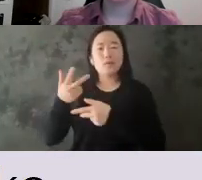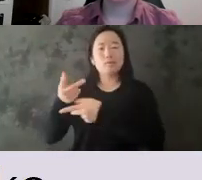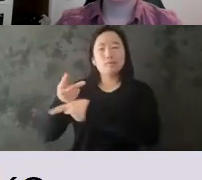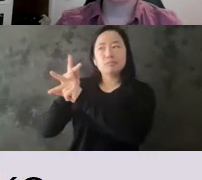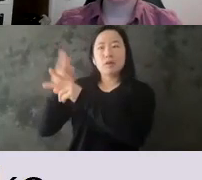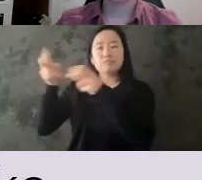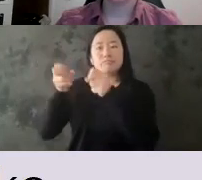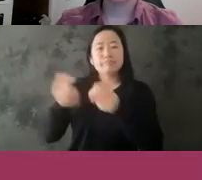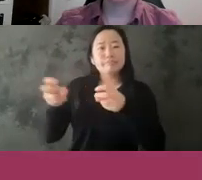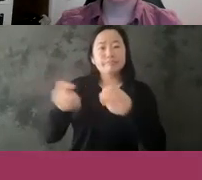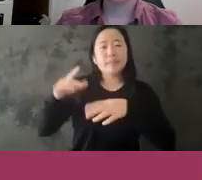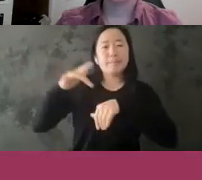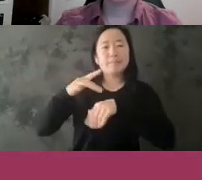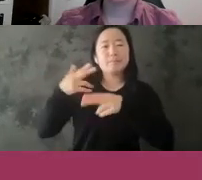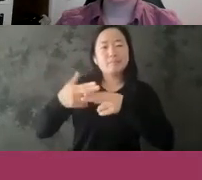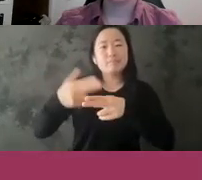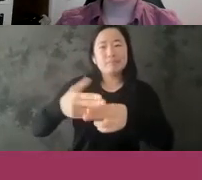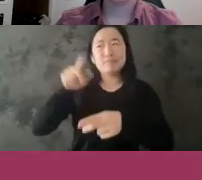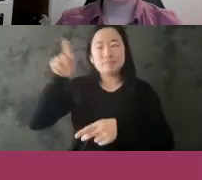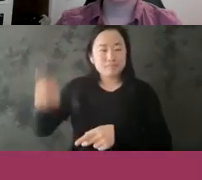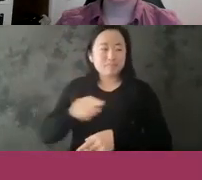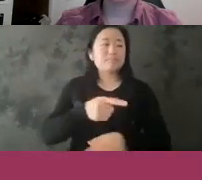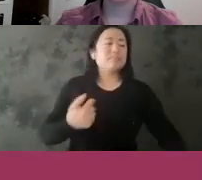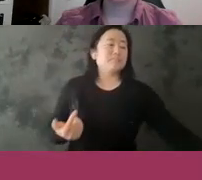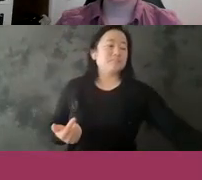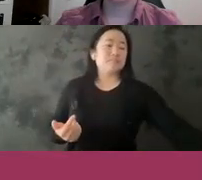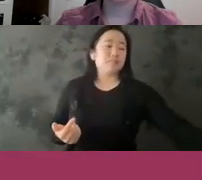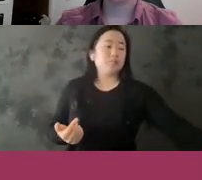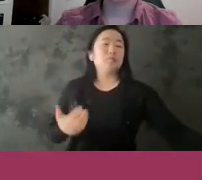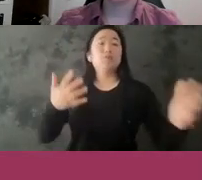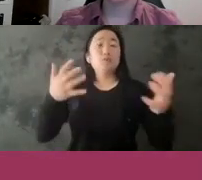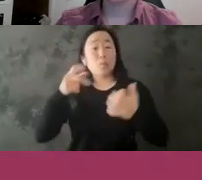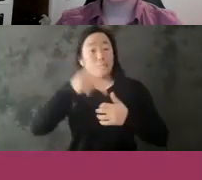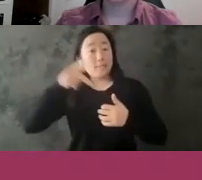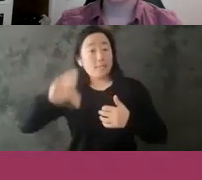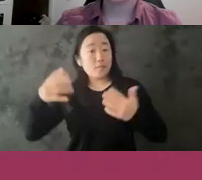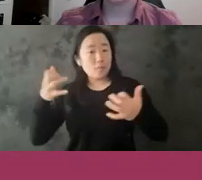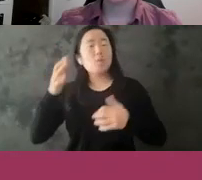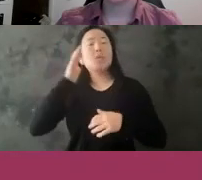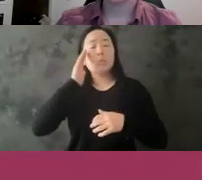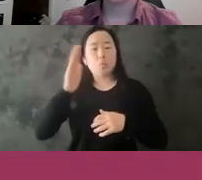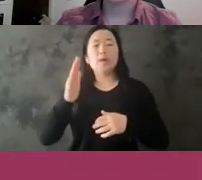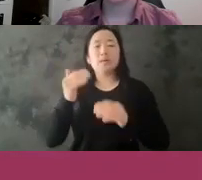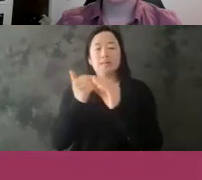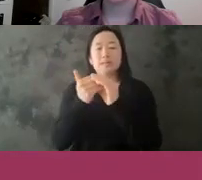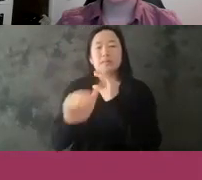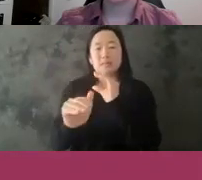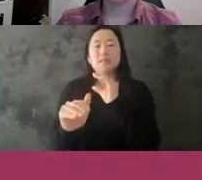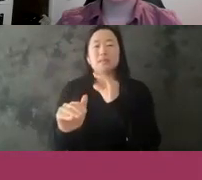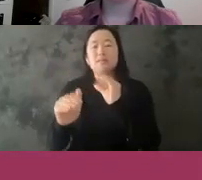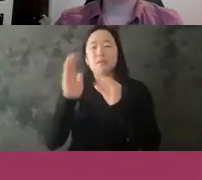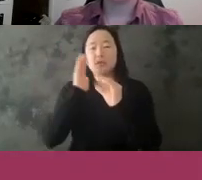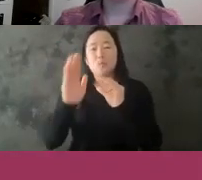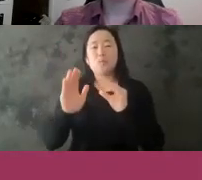the presentation. And then if you would like these slides, we will include a link to them. You won't get that. Our